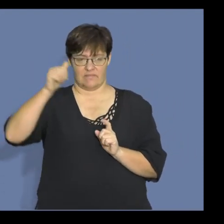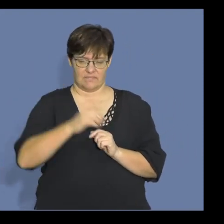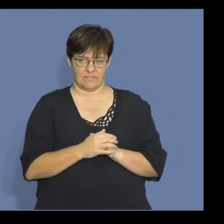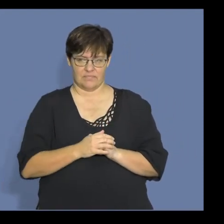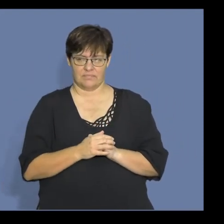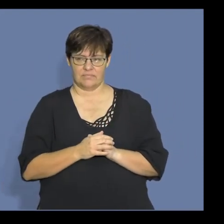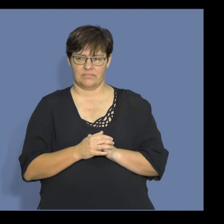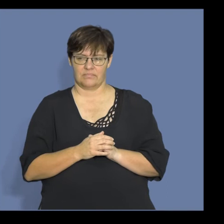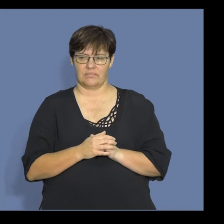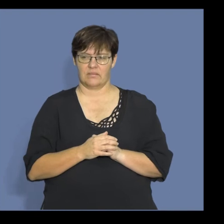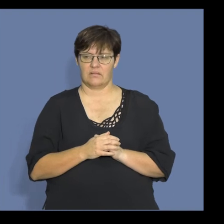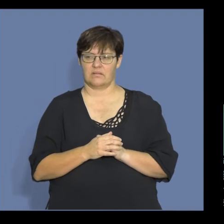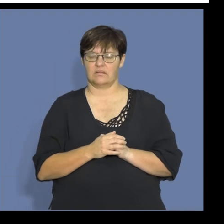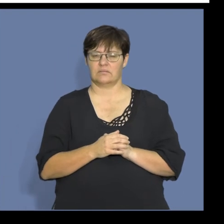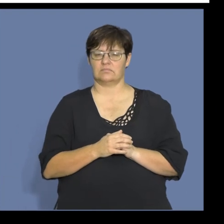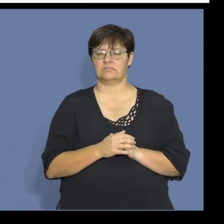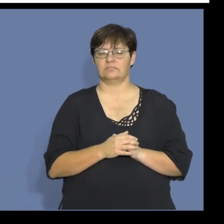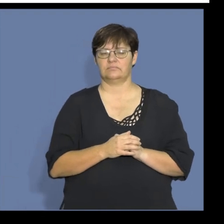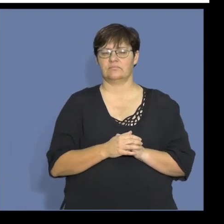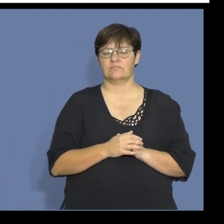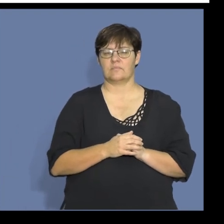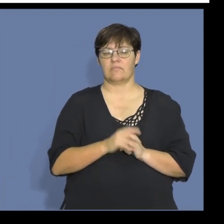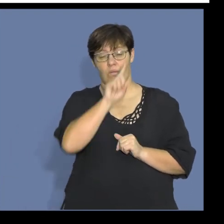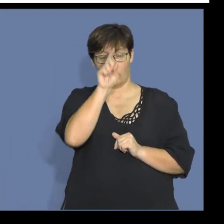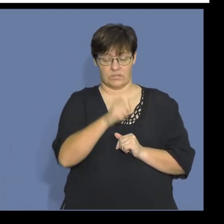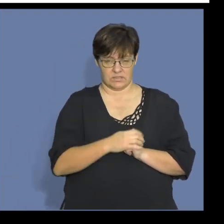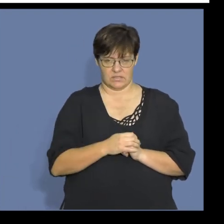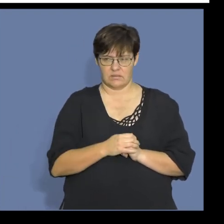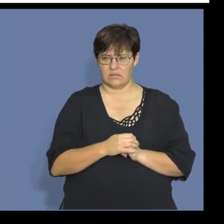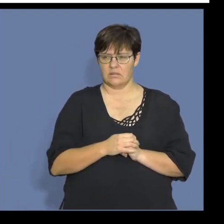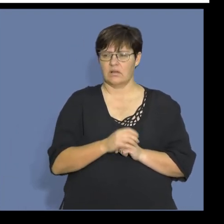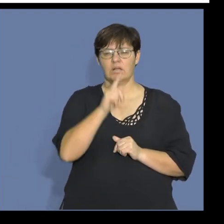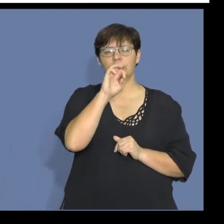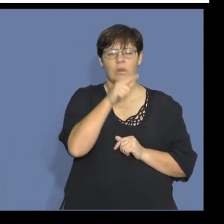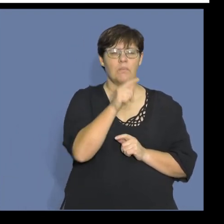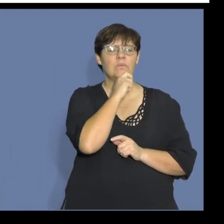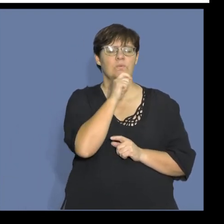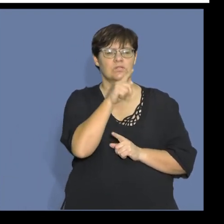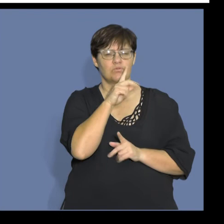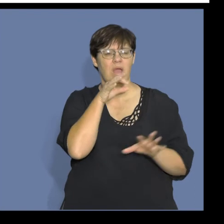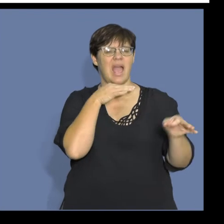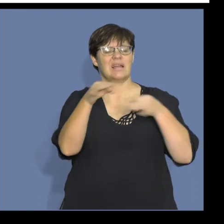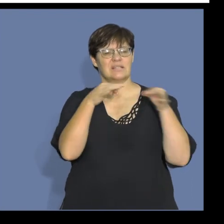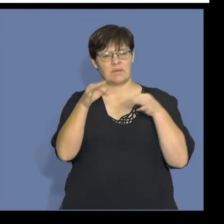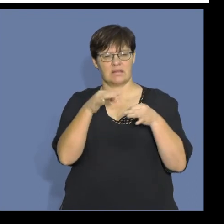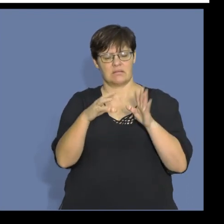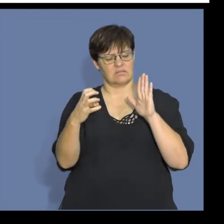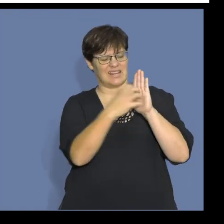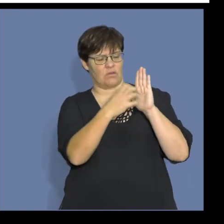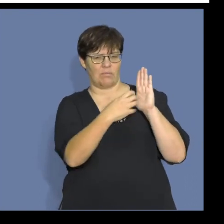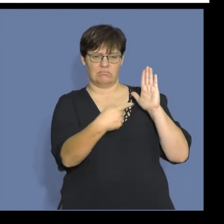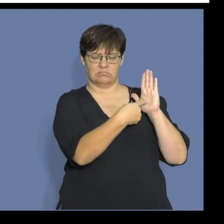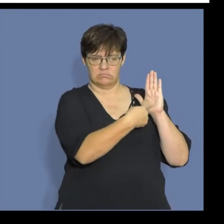to the next. Right, let's take some questions. What term can be used to describe